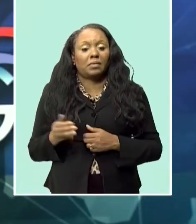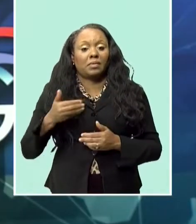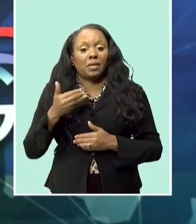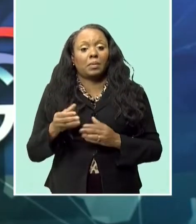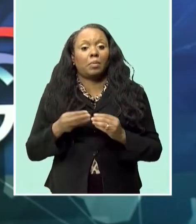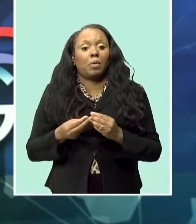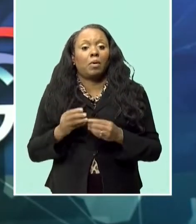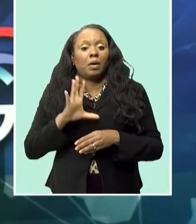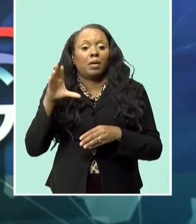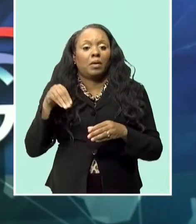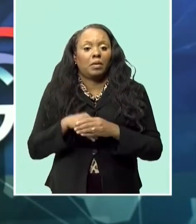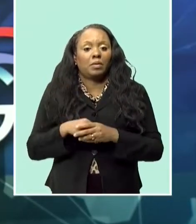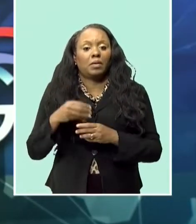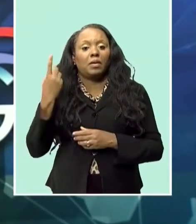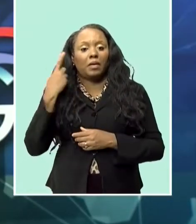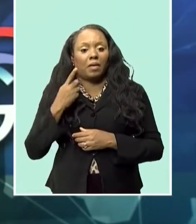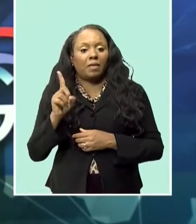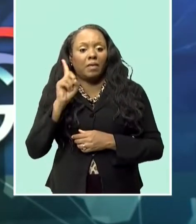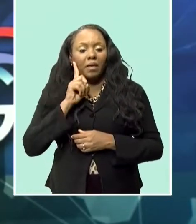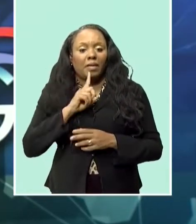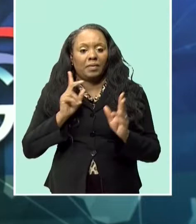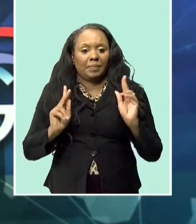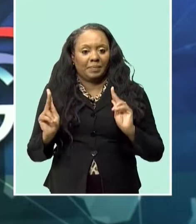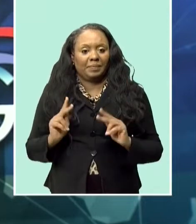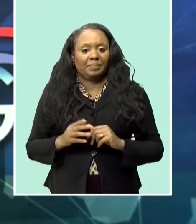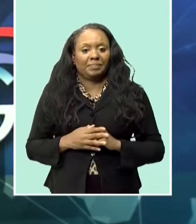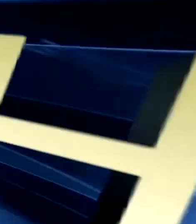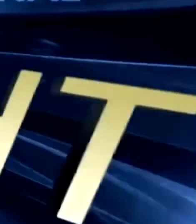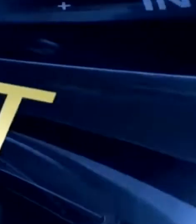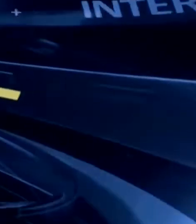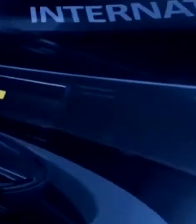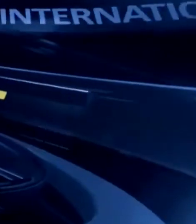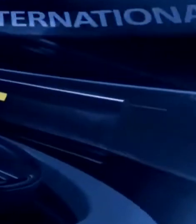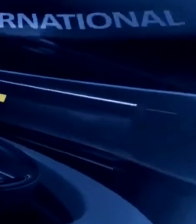up, a call for a more inclusive society for the deaf.